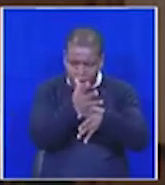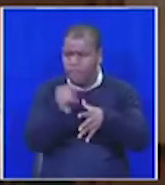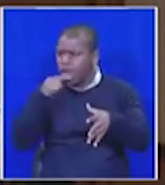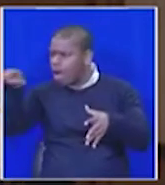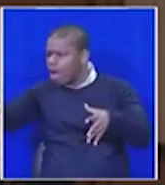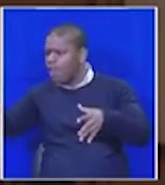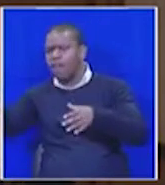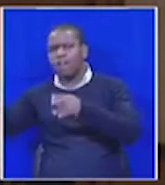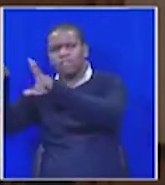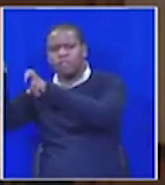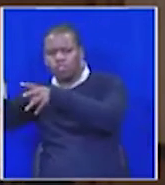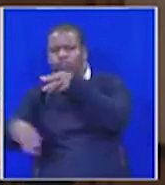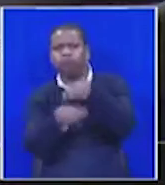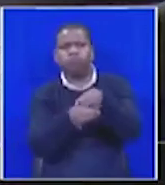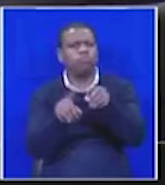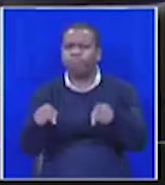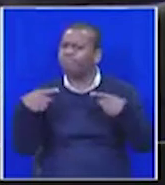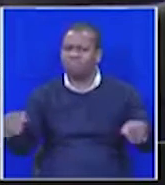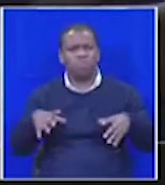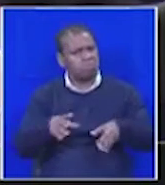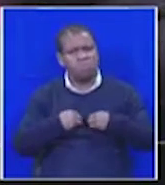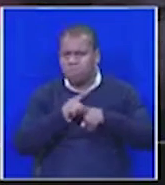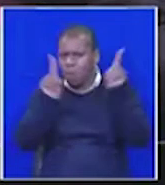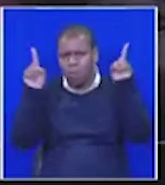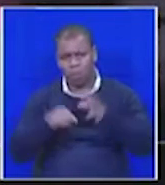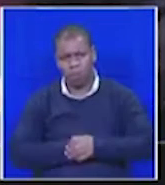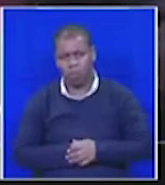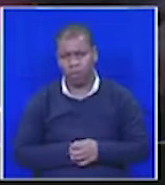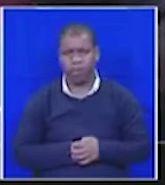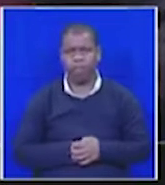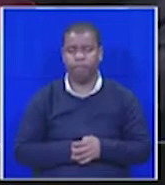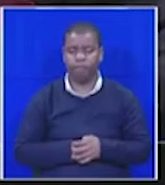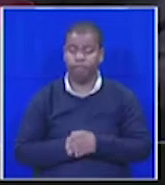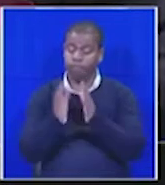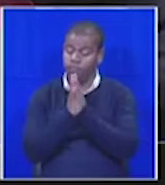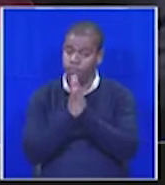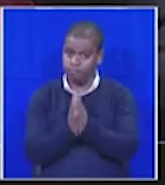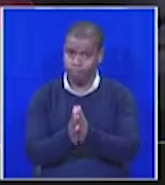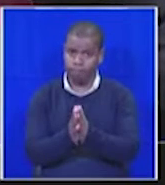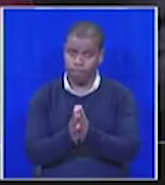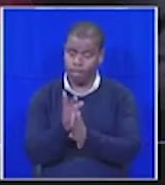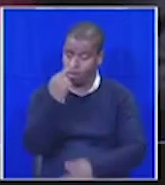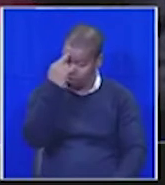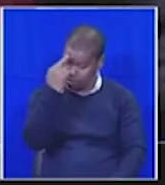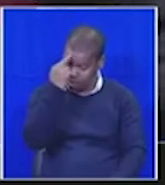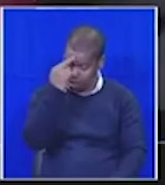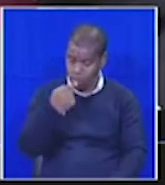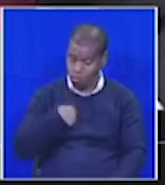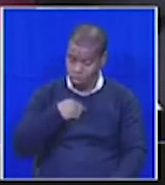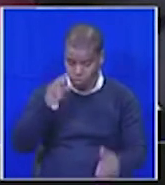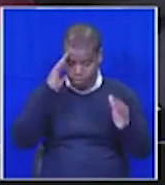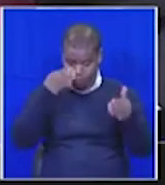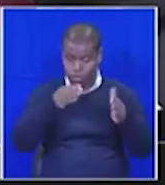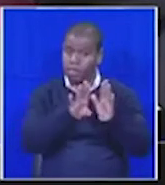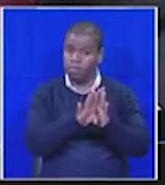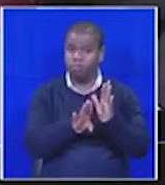Honourable Member. Cannot be. Thank you, Honourable Member. Honourable Ollis, let me just remind you that we are dealing with this bill,